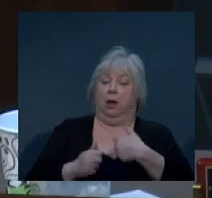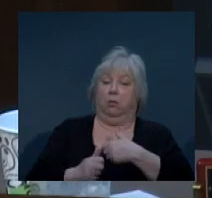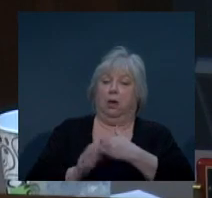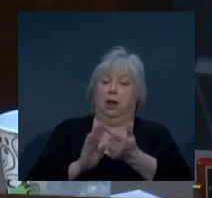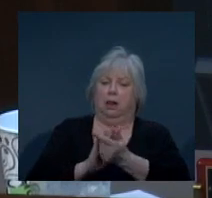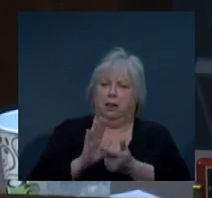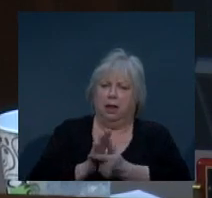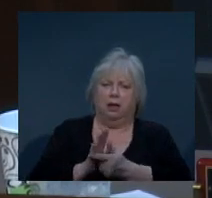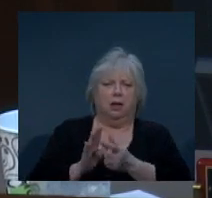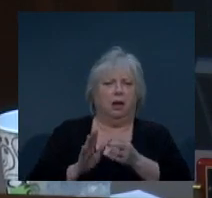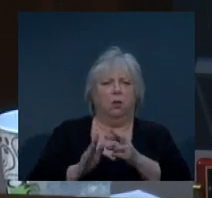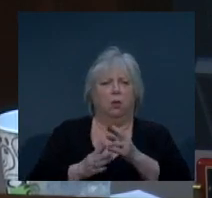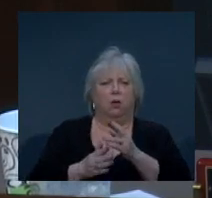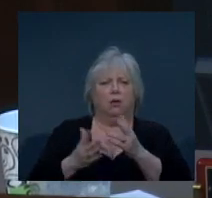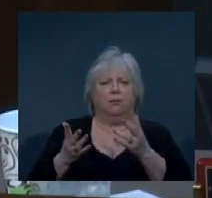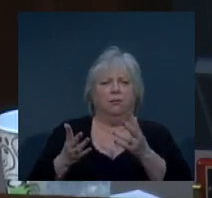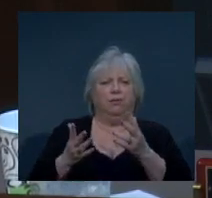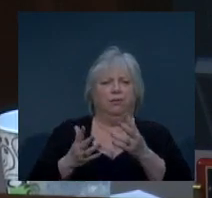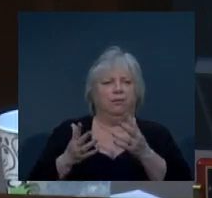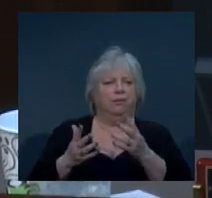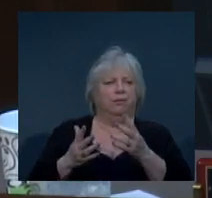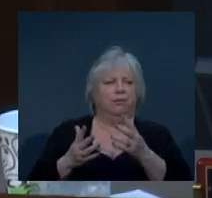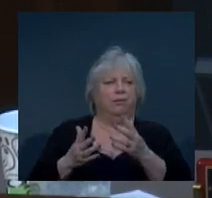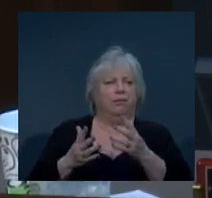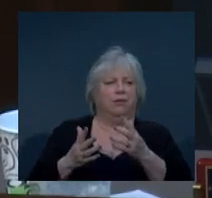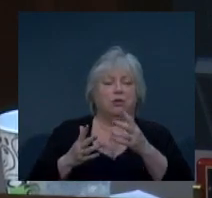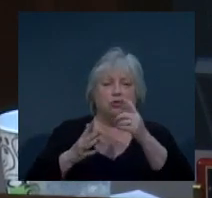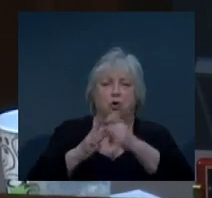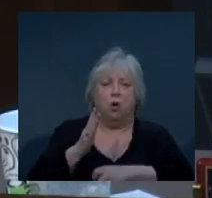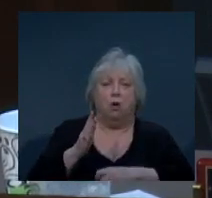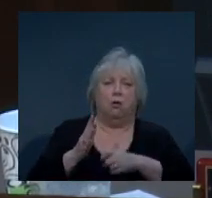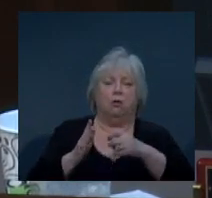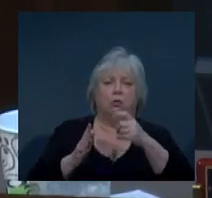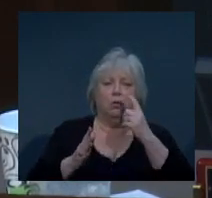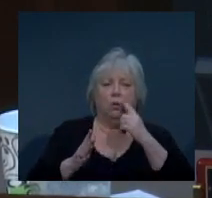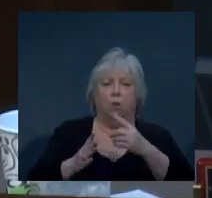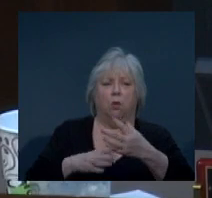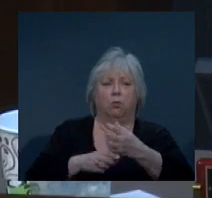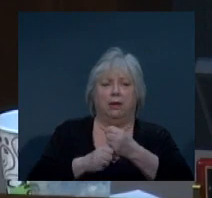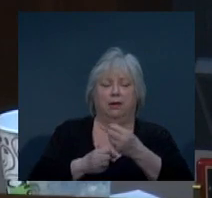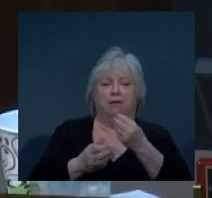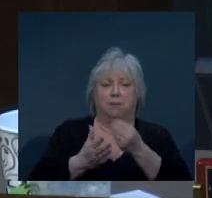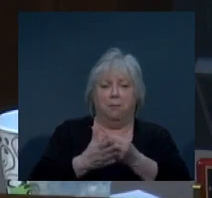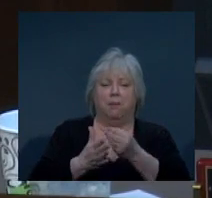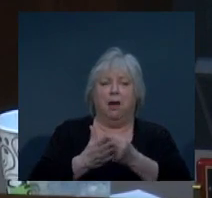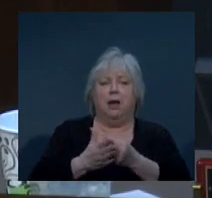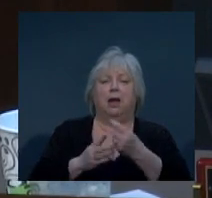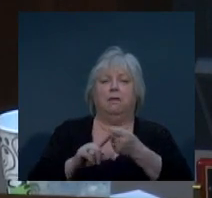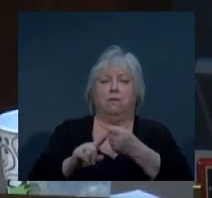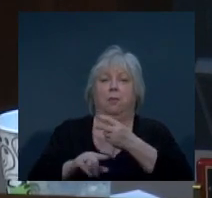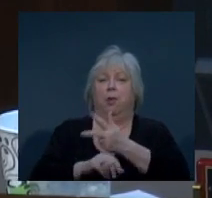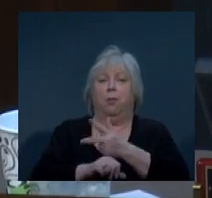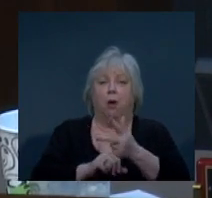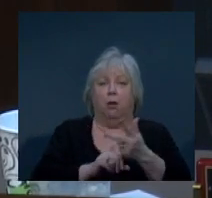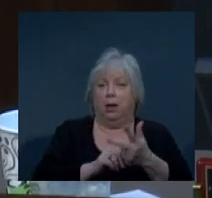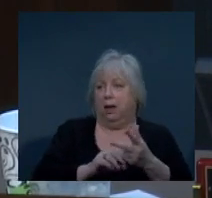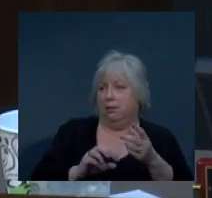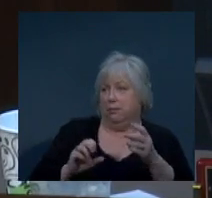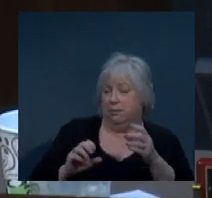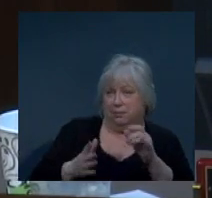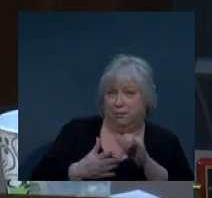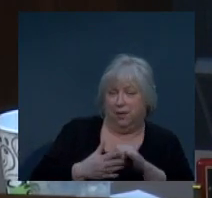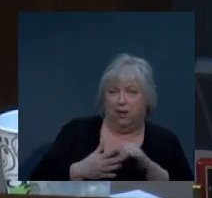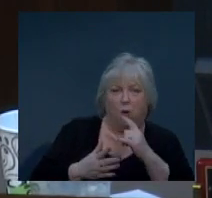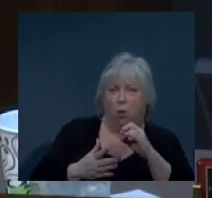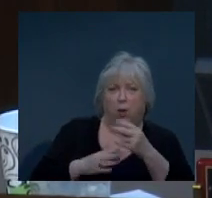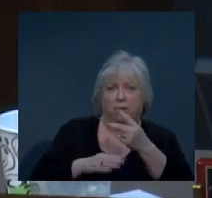legally, or is there somewhere to vote on up here, charge or receive those resources from the parking? Does it go